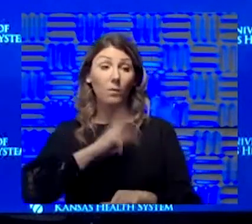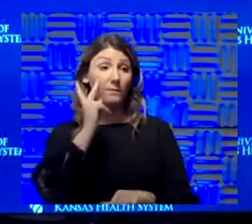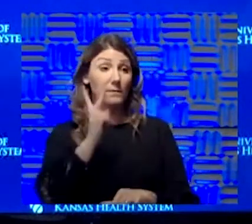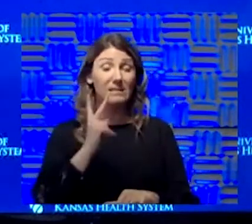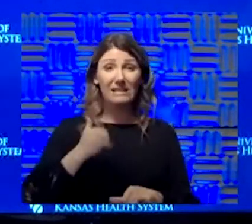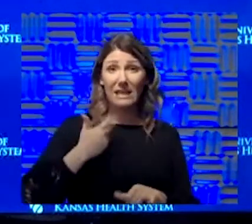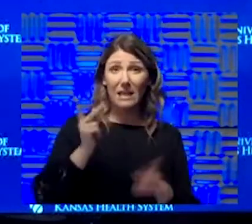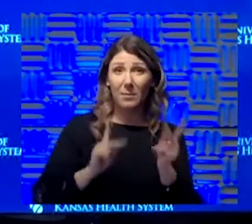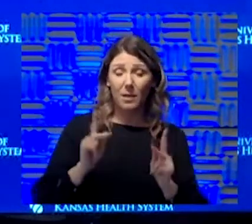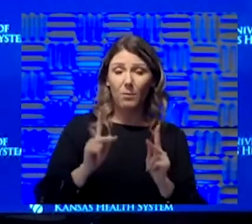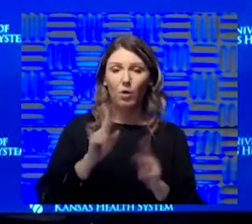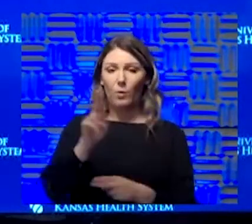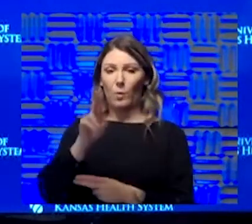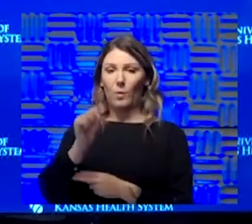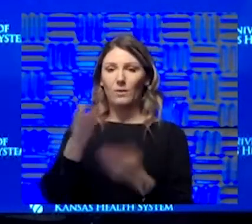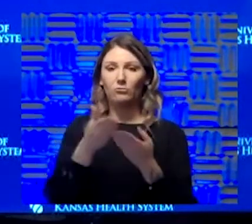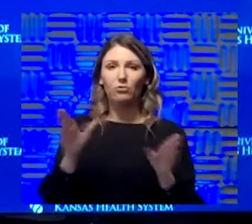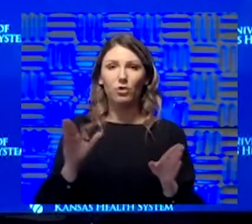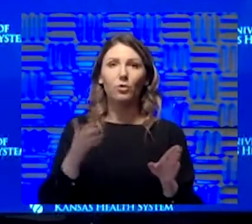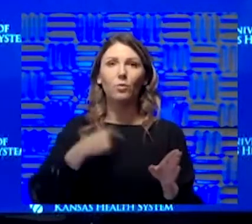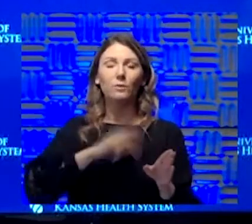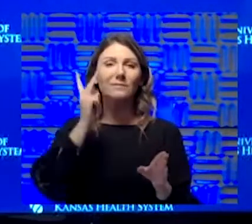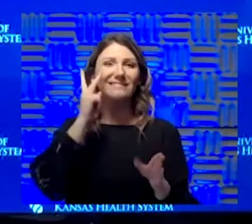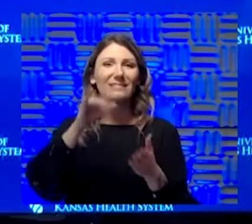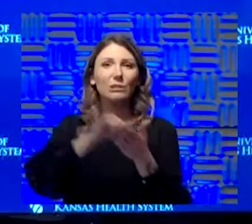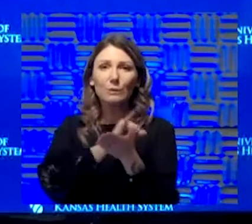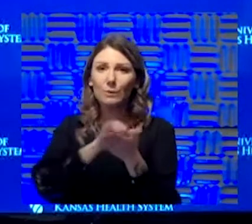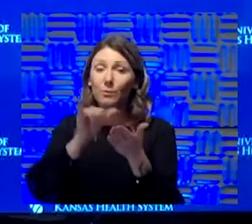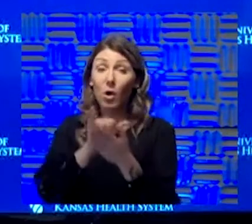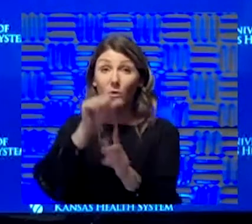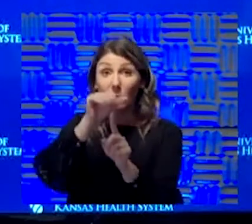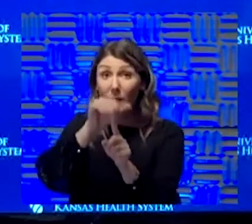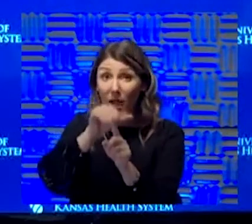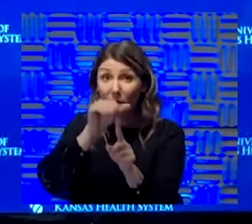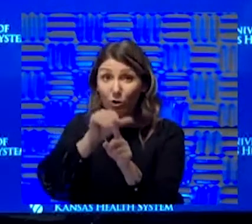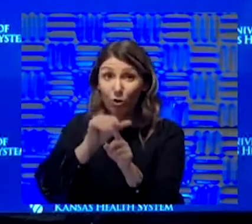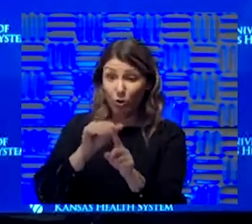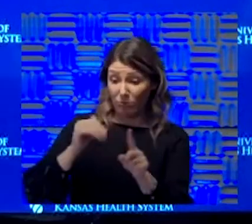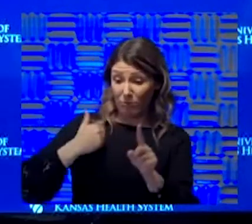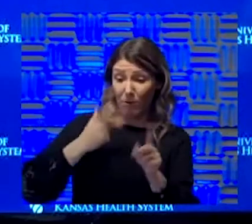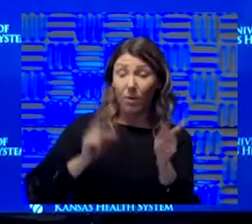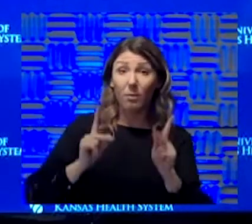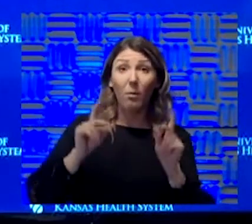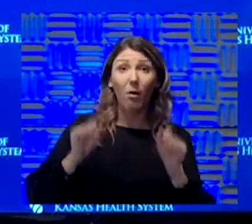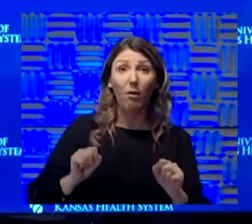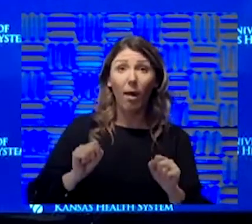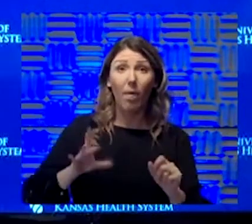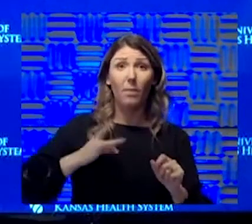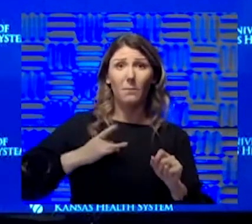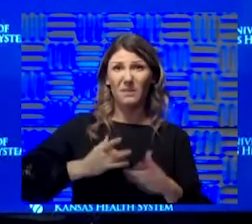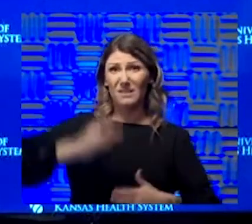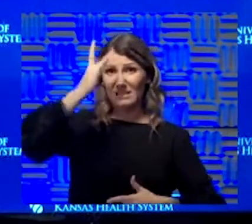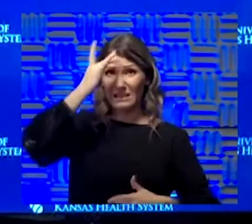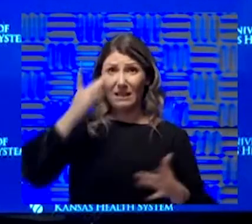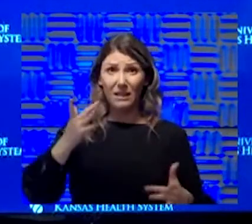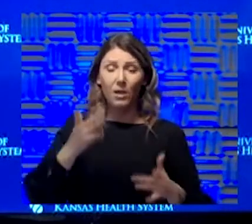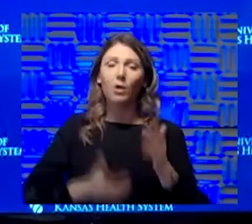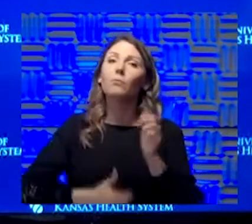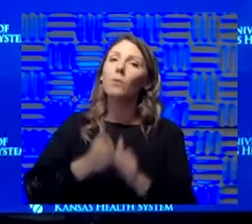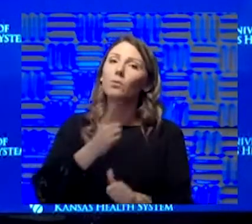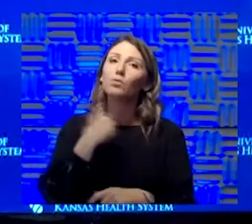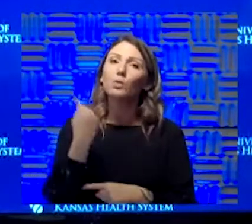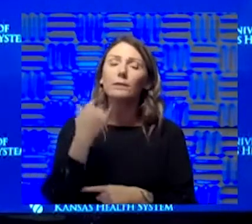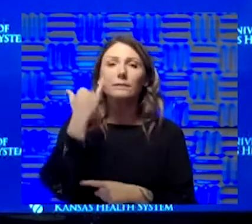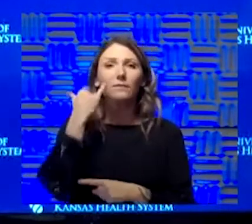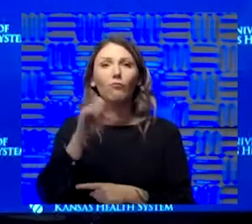States in general. We're seeing that coming out of New York. A reminder that young people can get sick. And even though we say that you're most at risk if you have